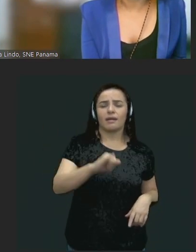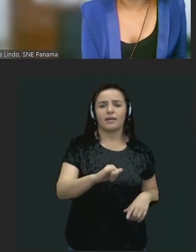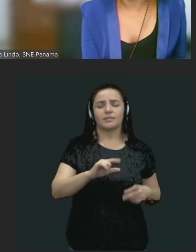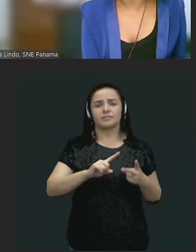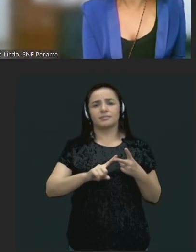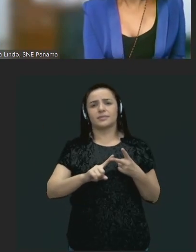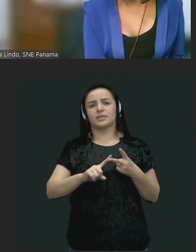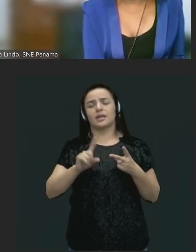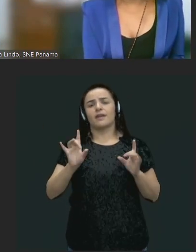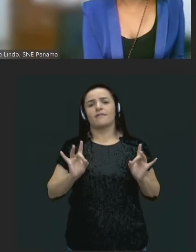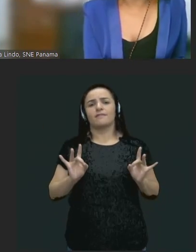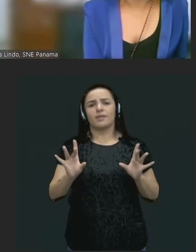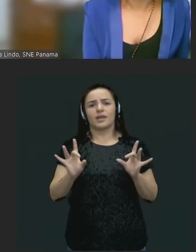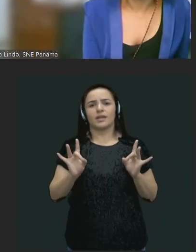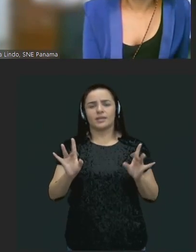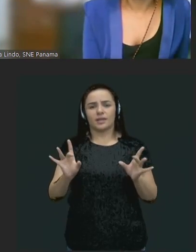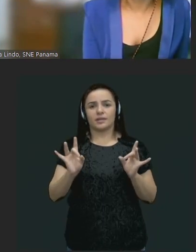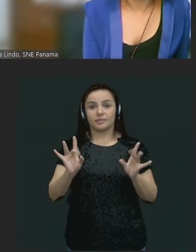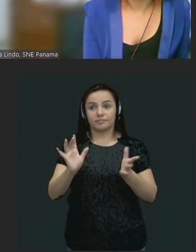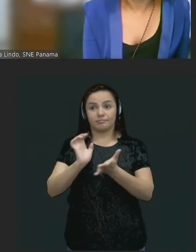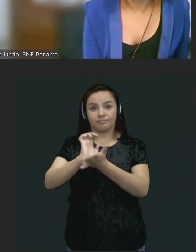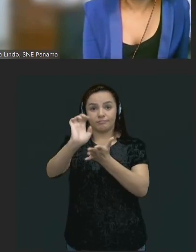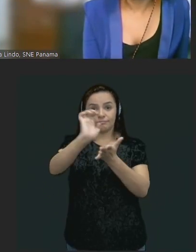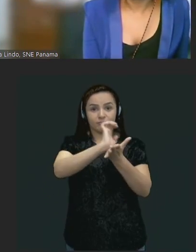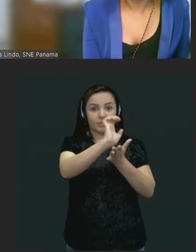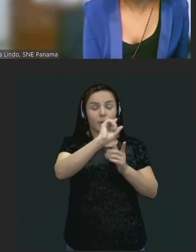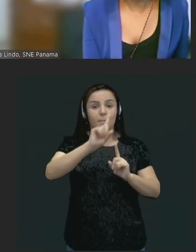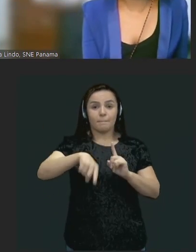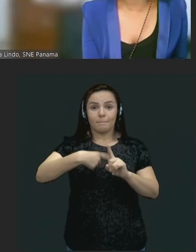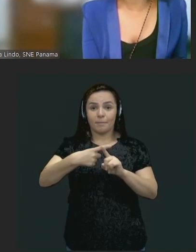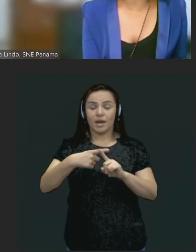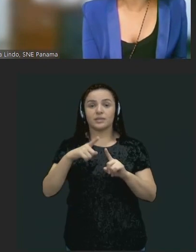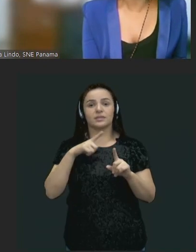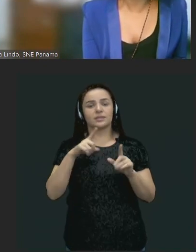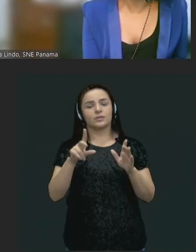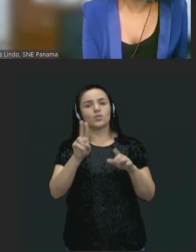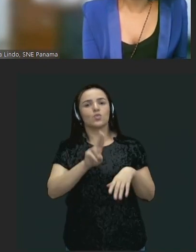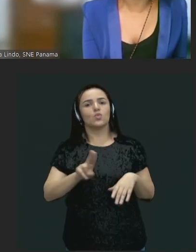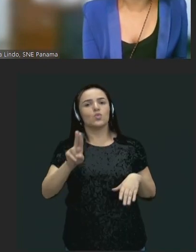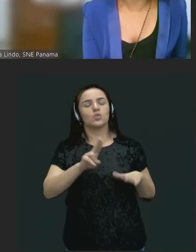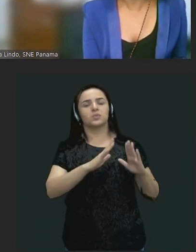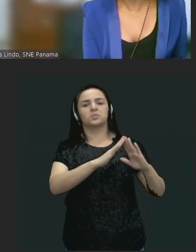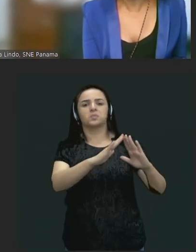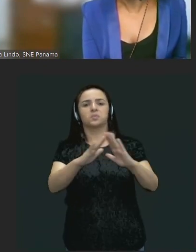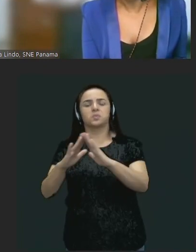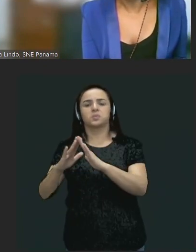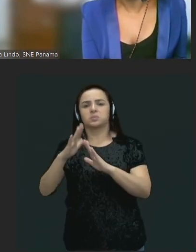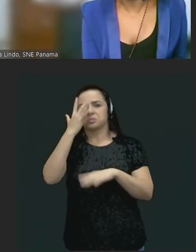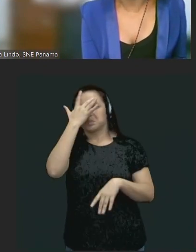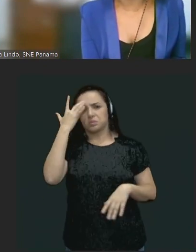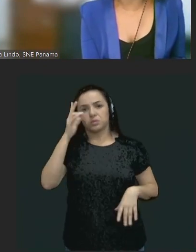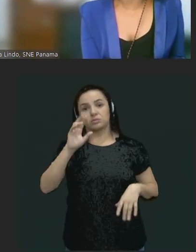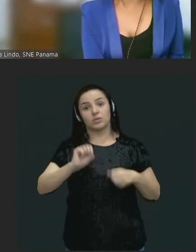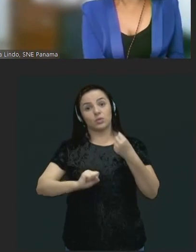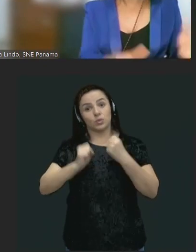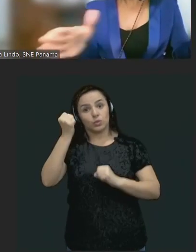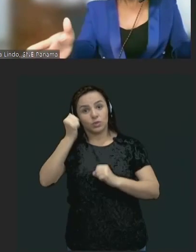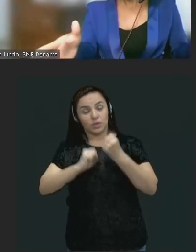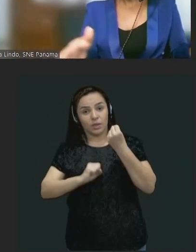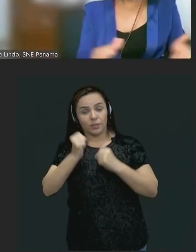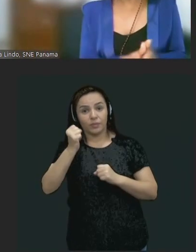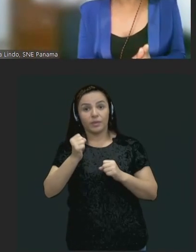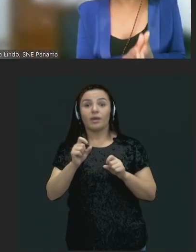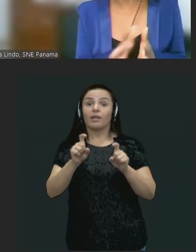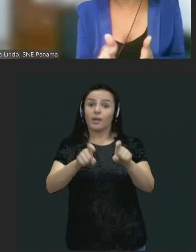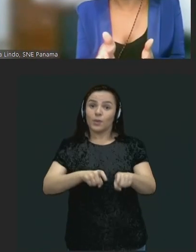for residential and commercial purposes, including also the use of it in the industrial sector and in